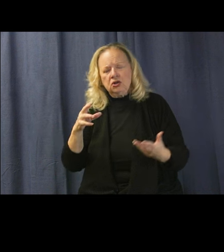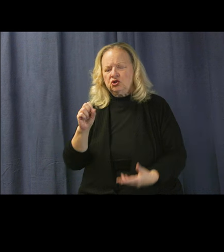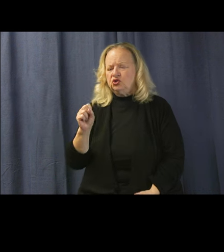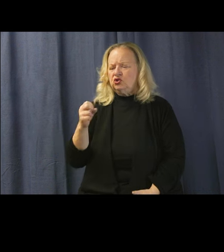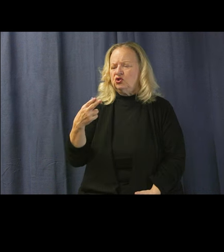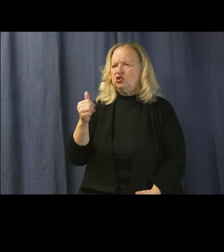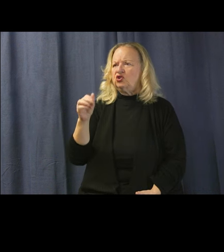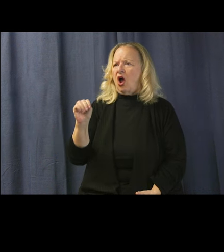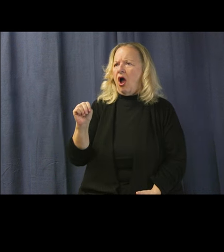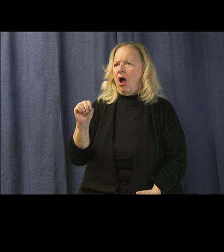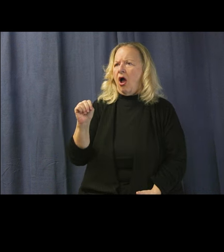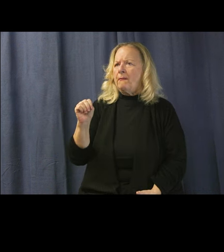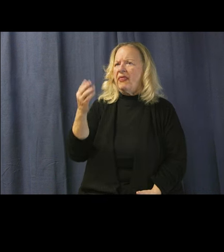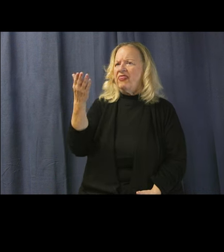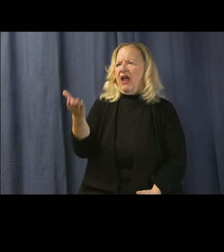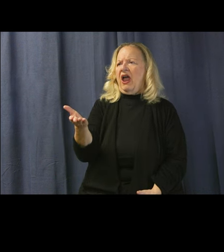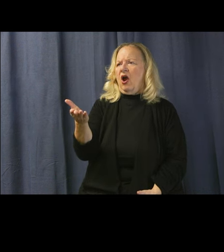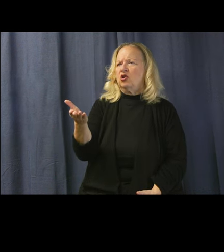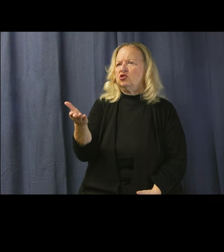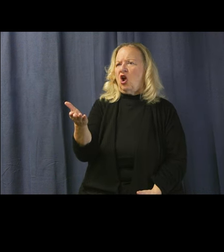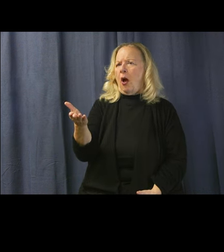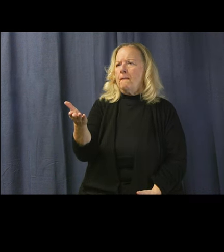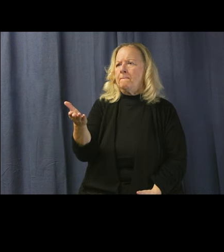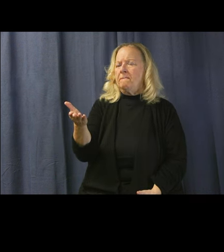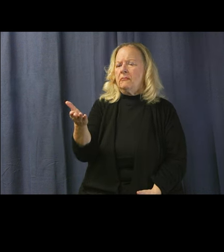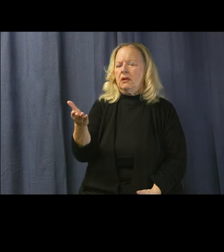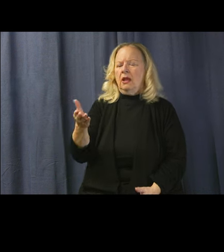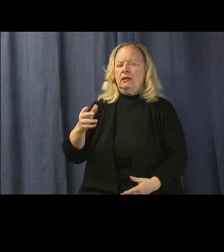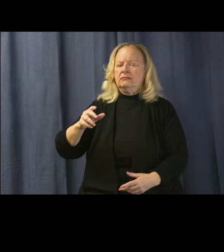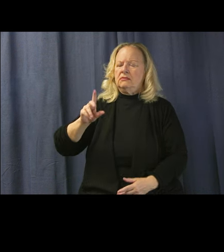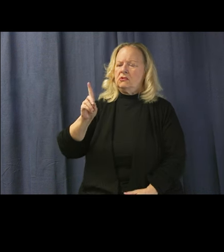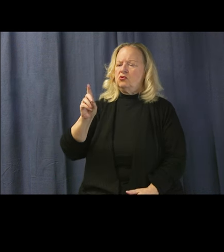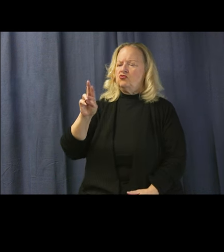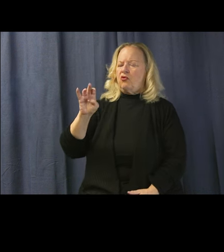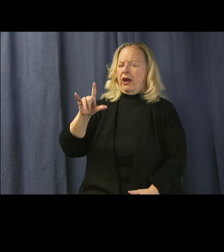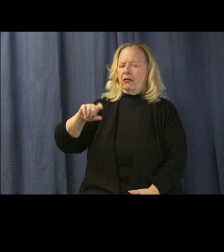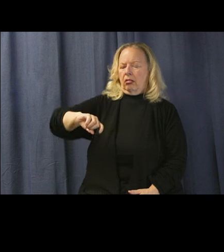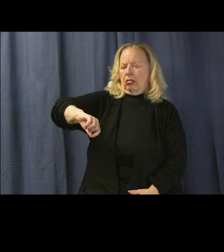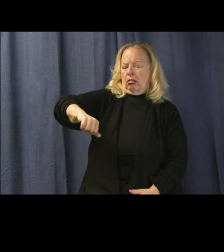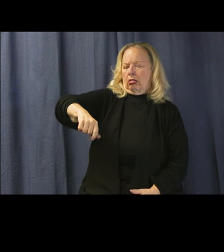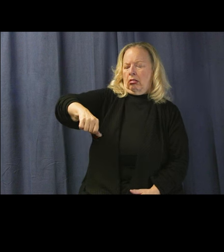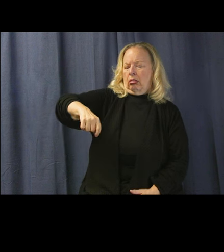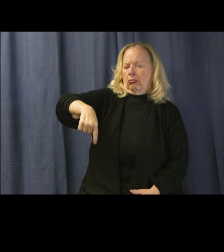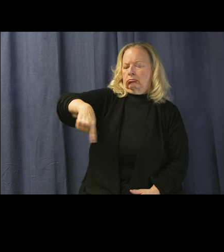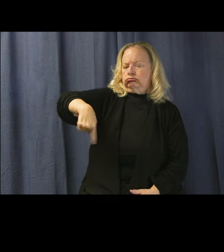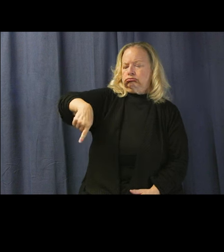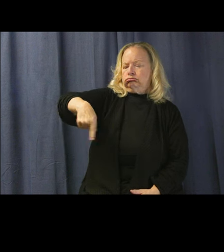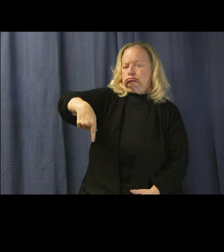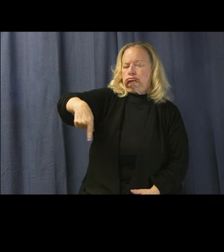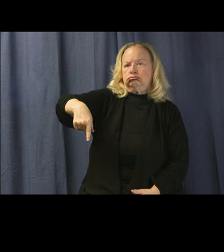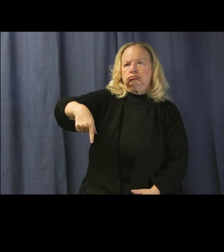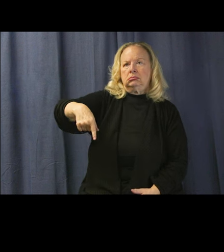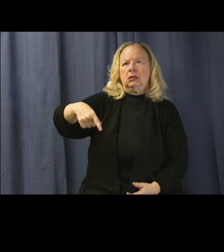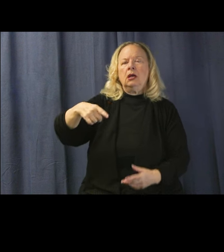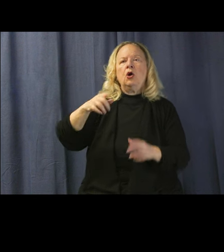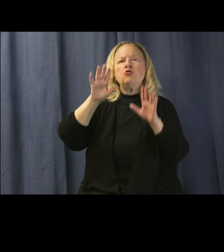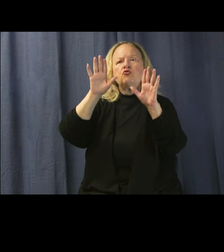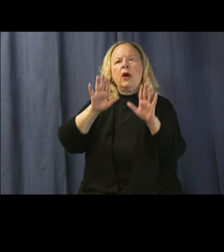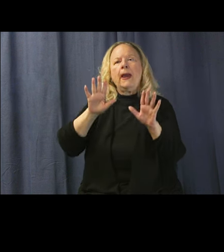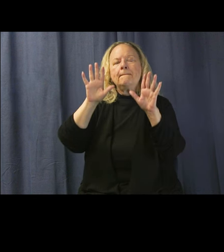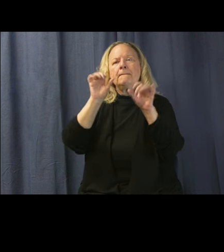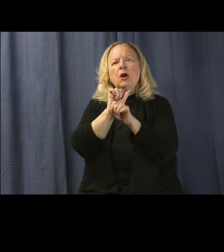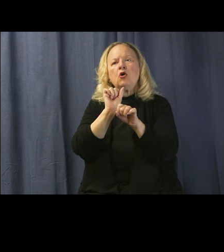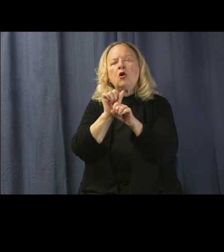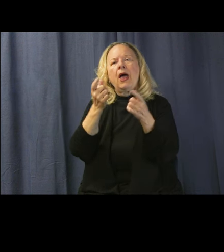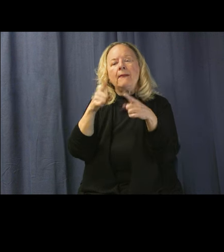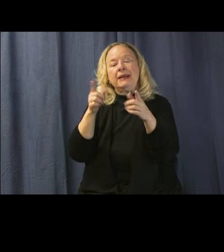what Sham is in Hebrew? It's there. Like on the dreidel, they have a different letter if you're in Israel. A great miracle happened here,